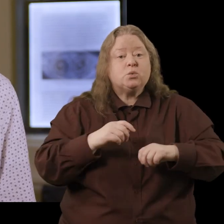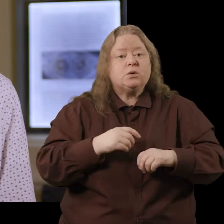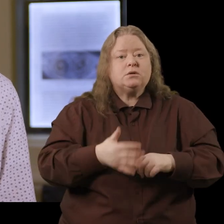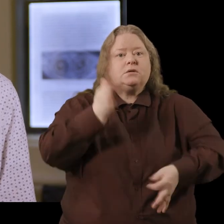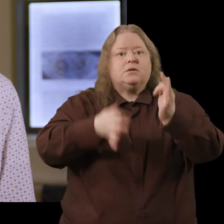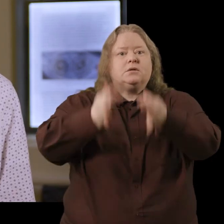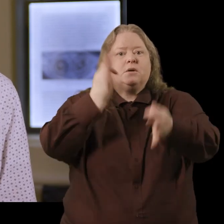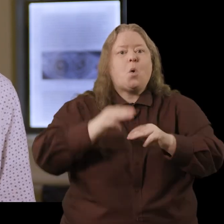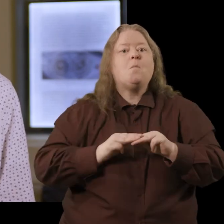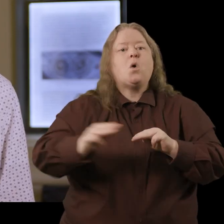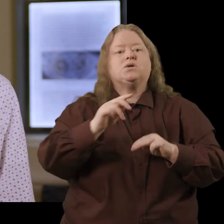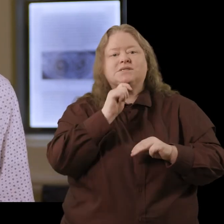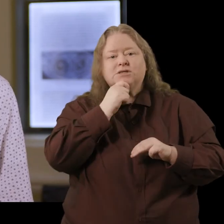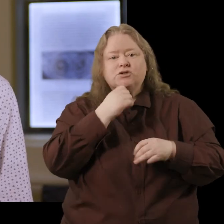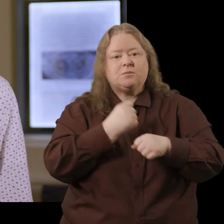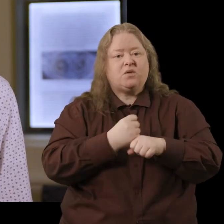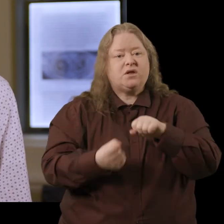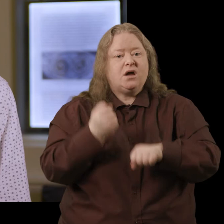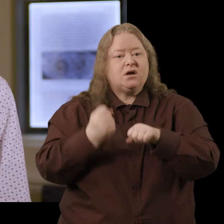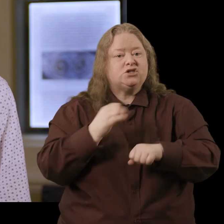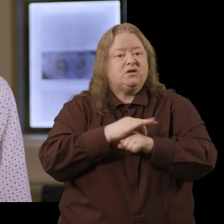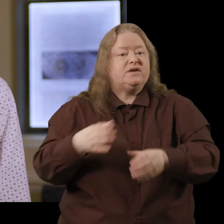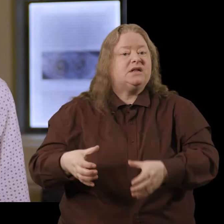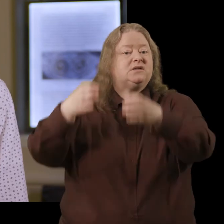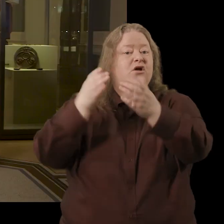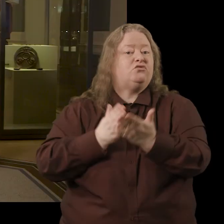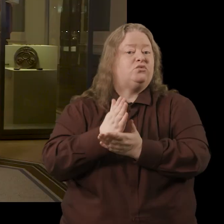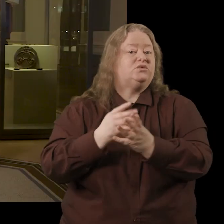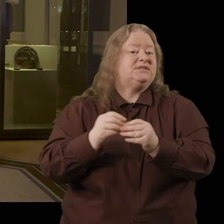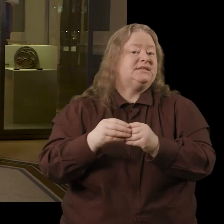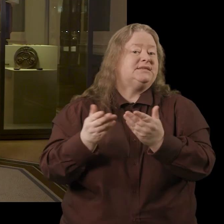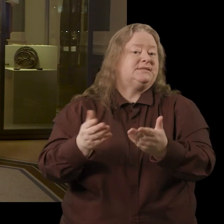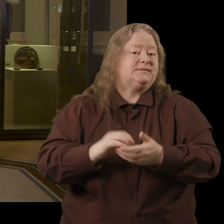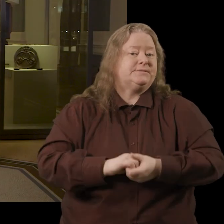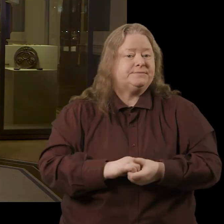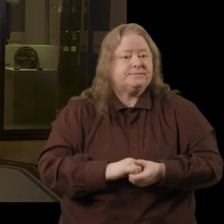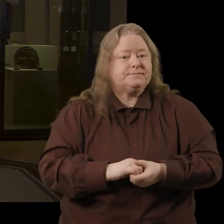unlock further secrets about the archaeology of Glendalough through its objects.